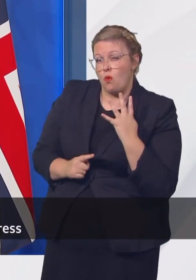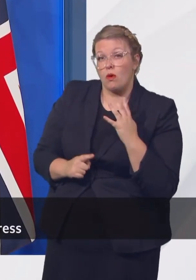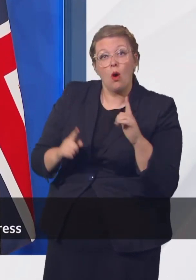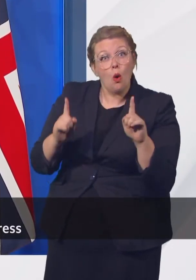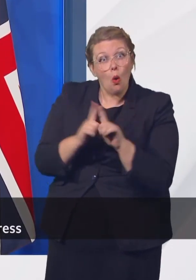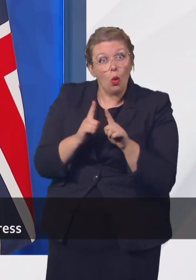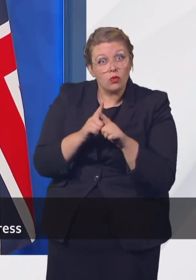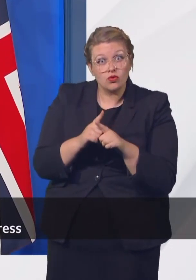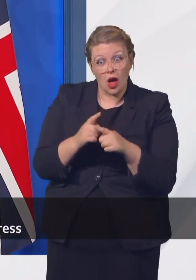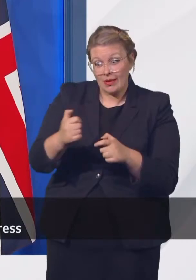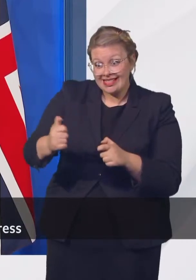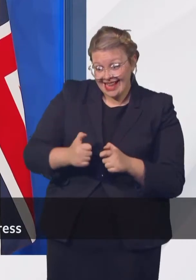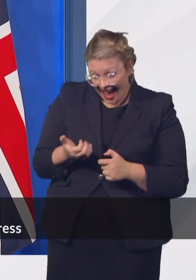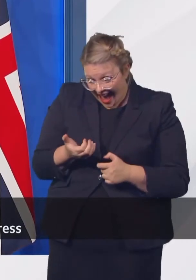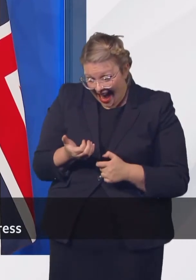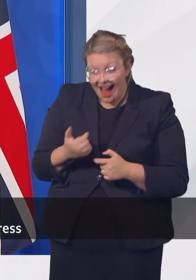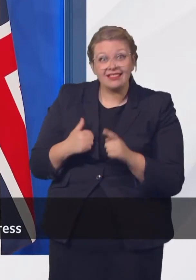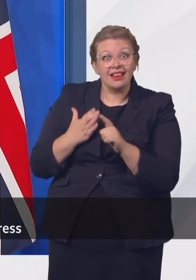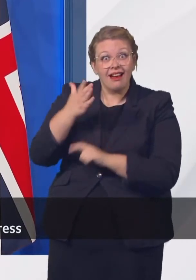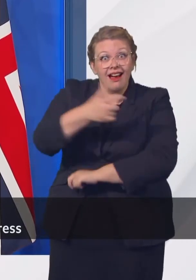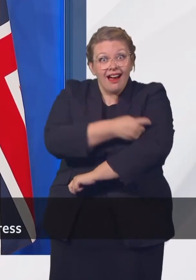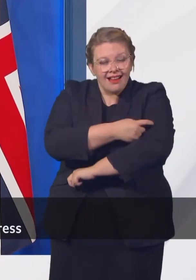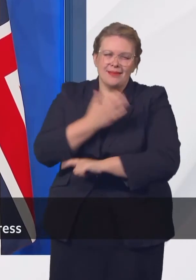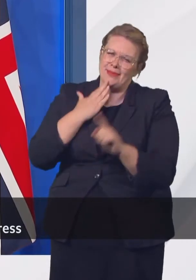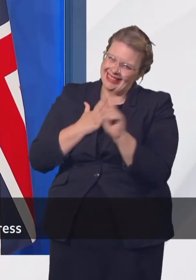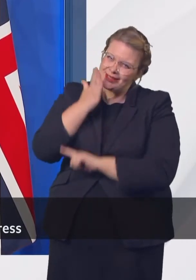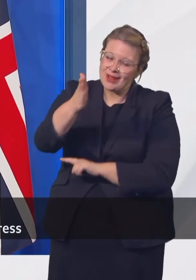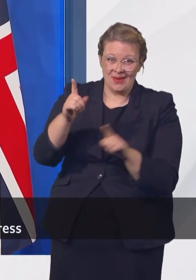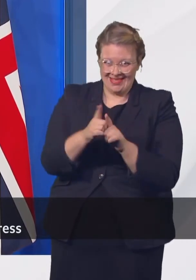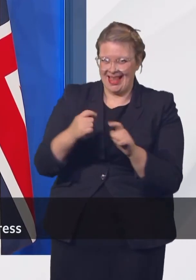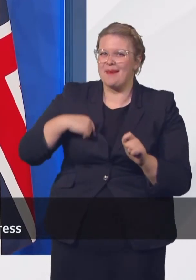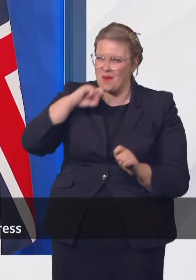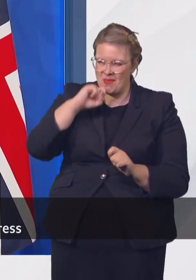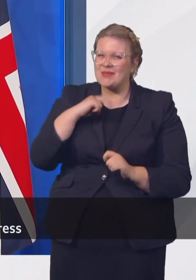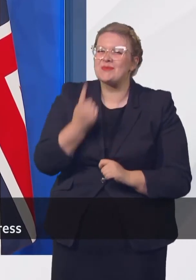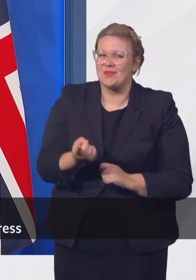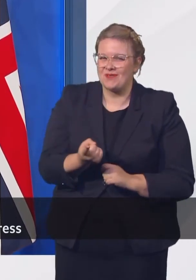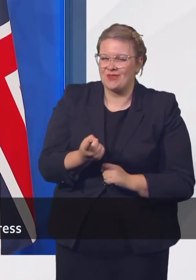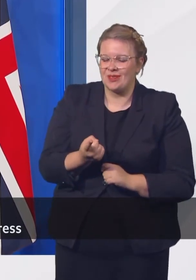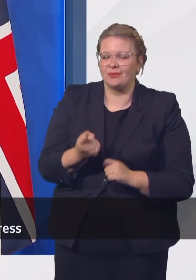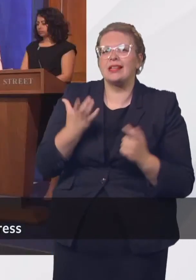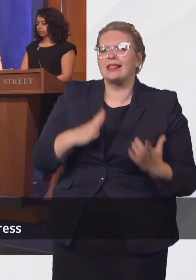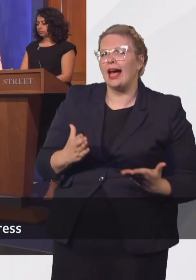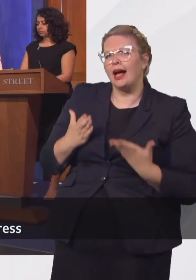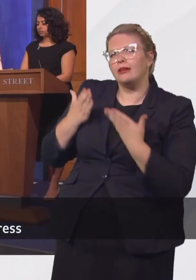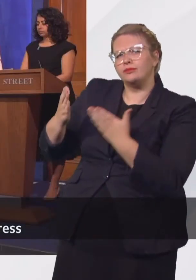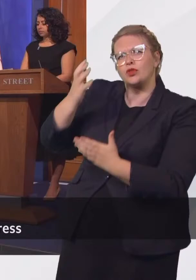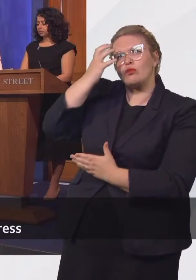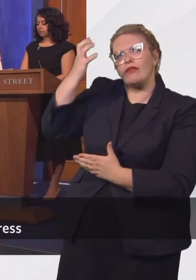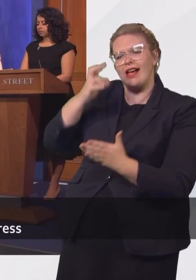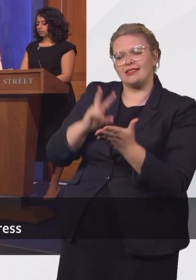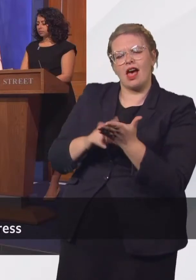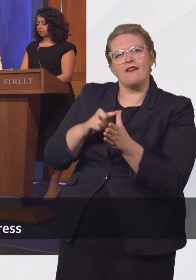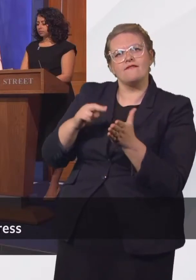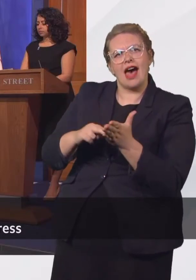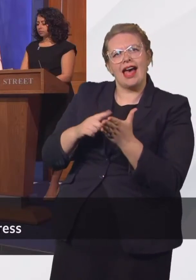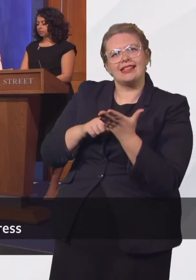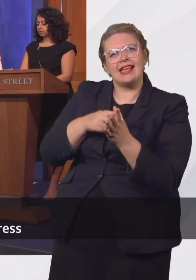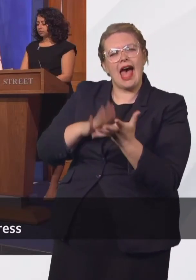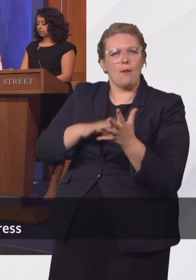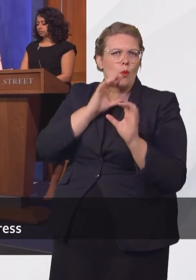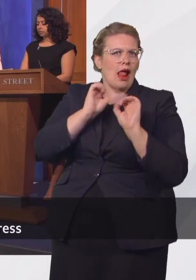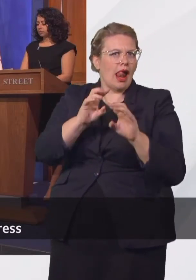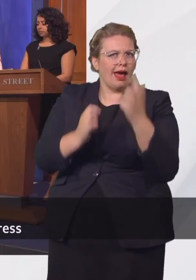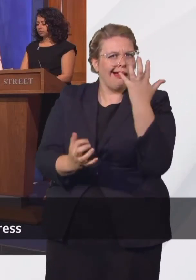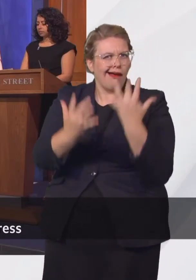call, join me and get the jab. I'd now like to hand over to Professor Van-Tam to talk through the latest data,